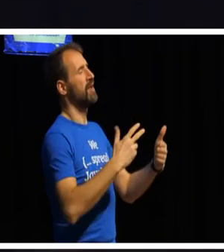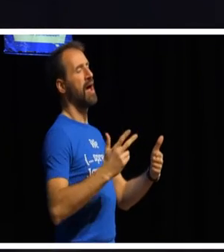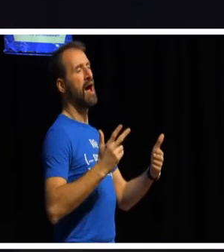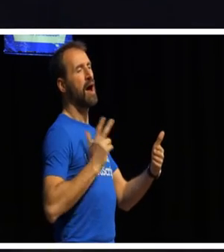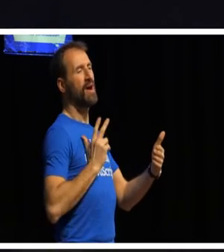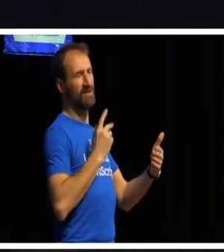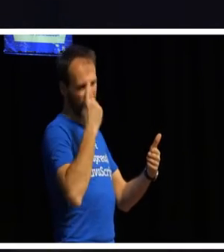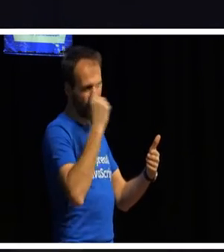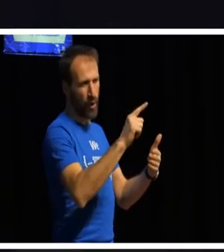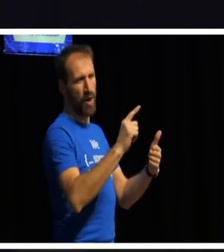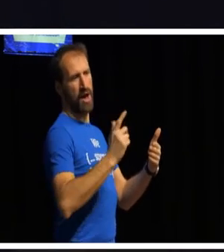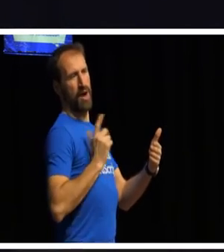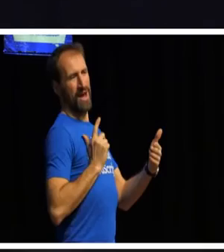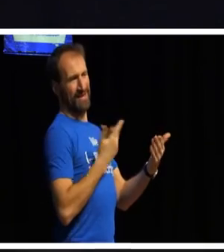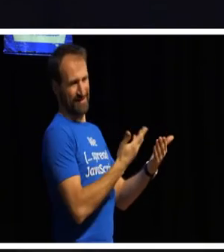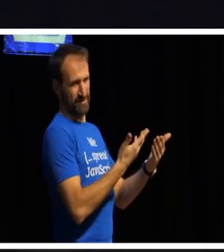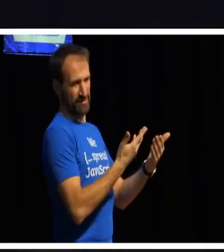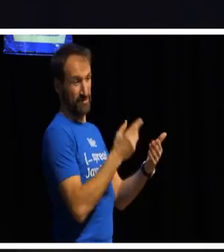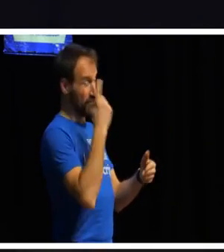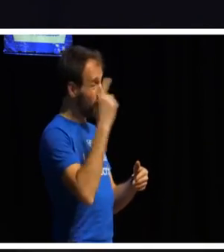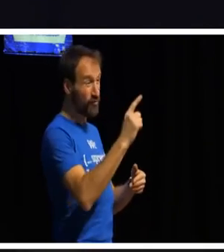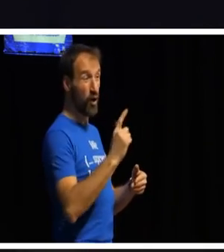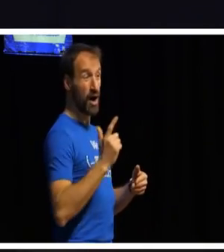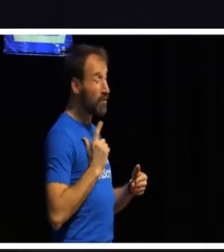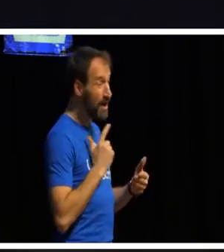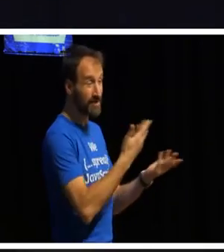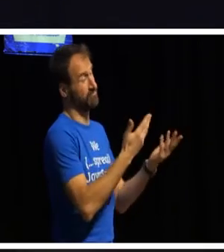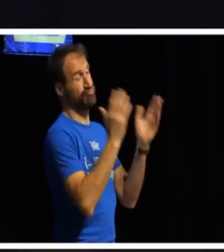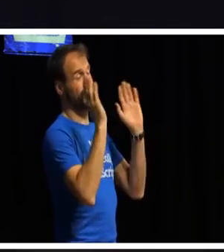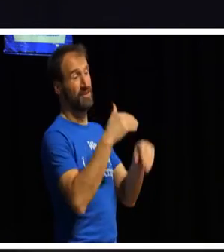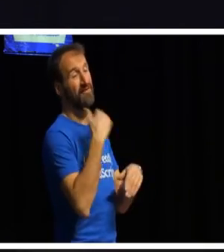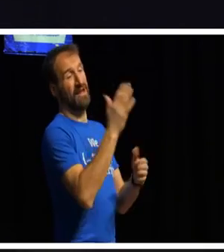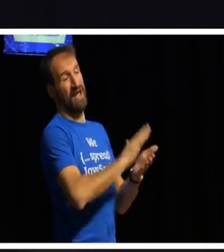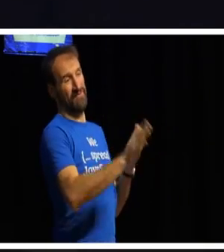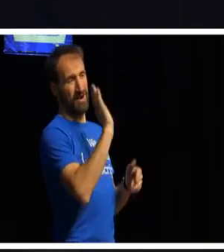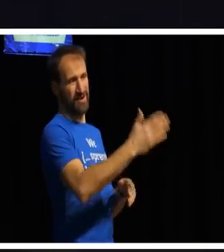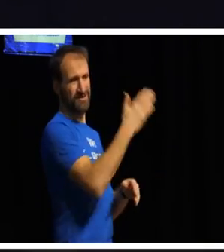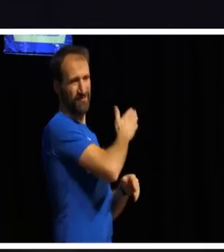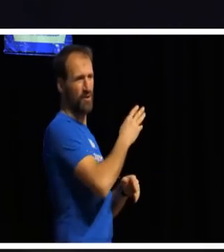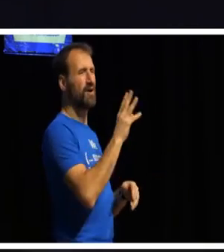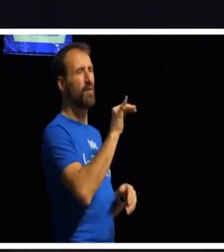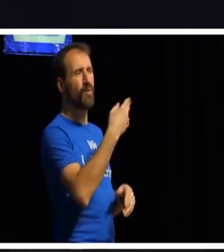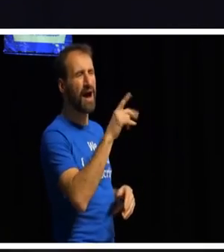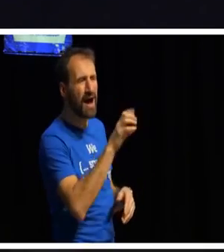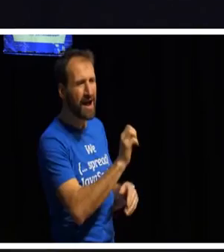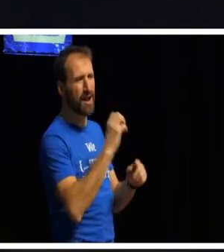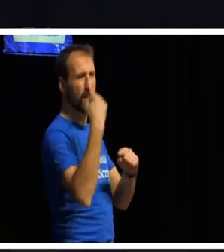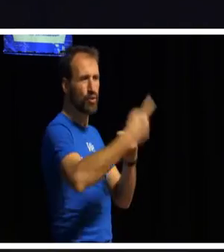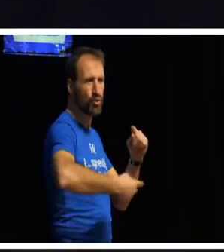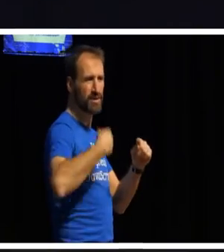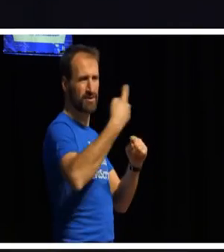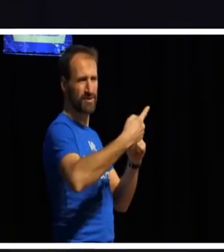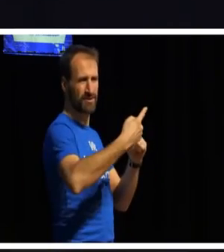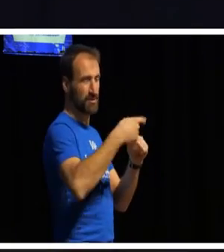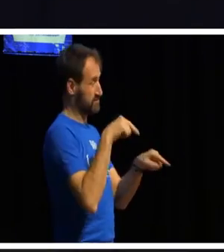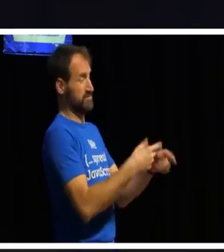It's much simpler, kind of looks like a standard for loop. And it works just the same as the while loop before did. And when these land in JavaScript, we'll